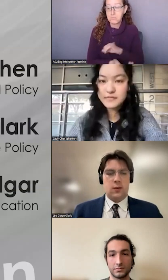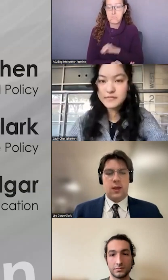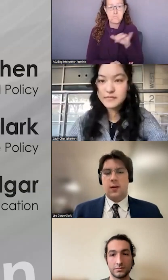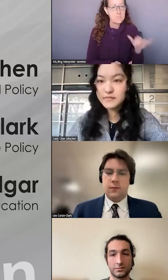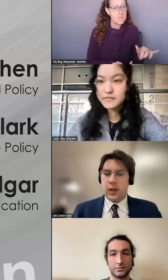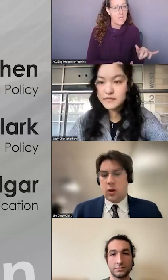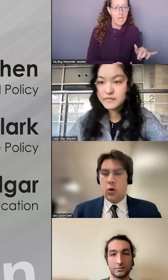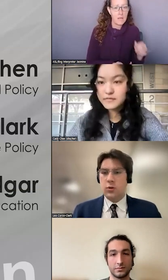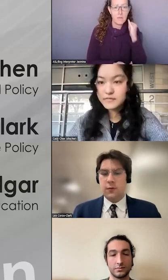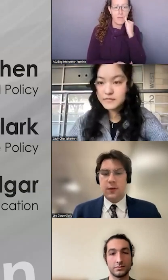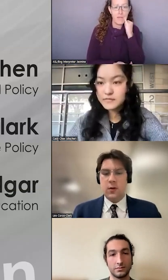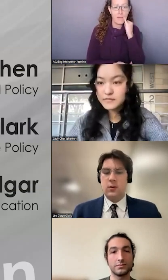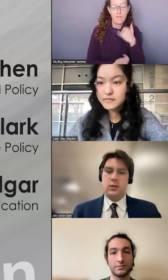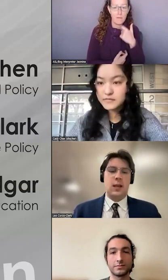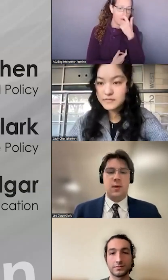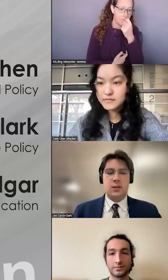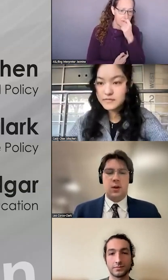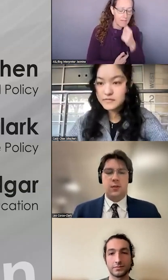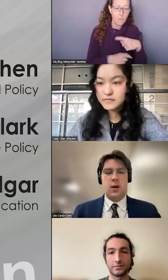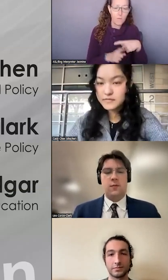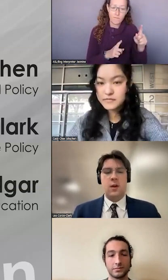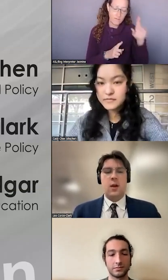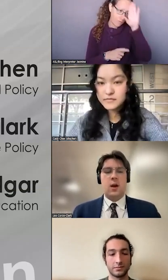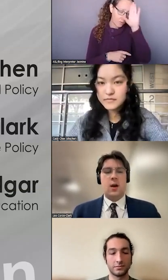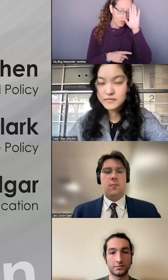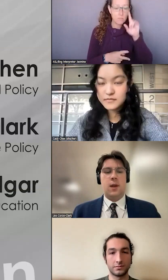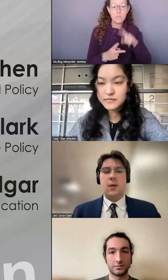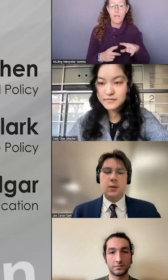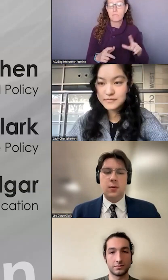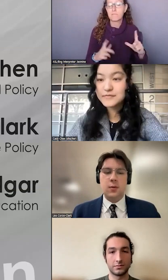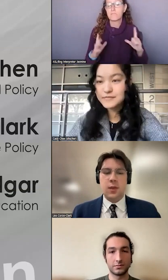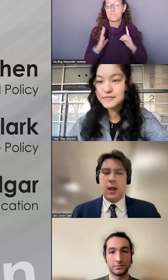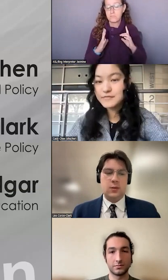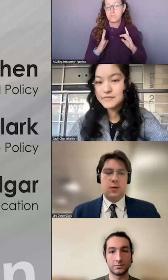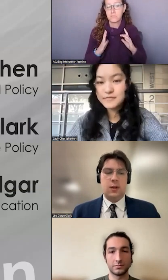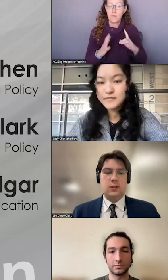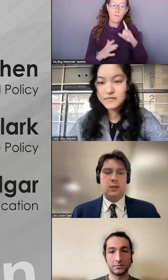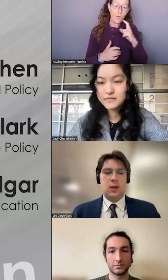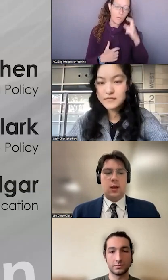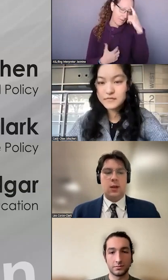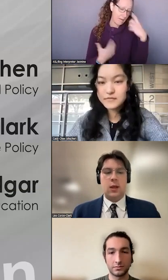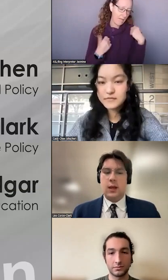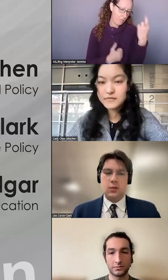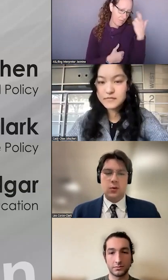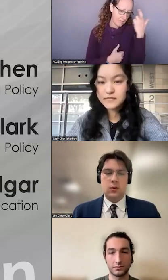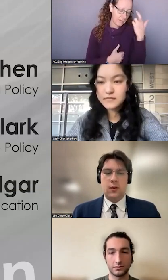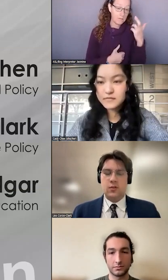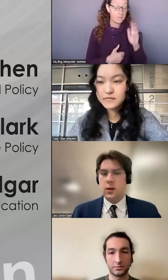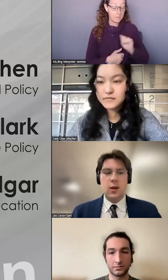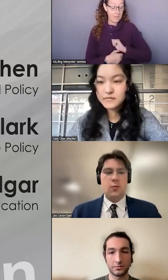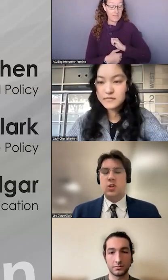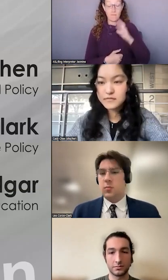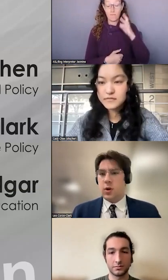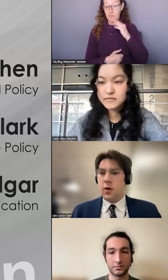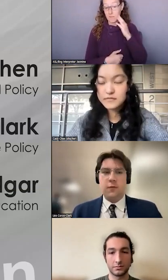if they had a cold or a fever, to take a mental health day off. And that was some of that I experienced in high school of just